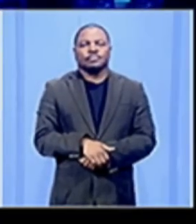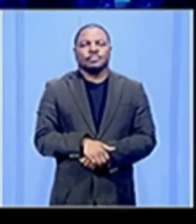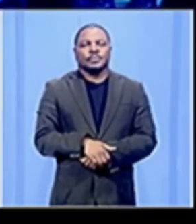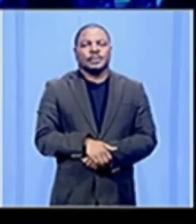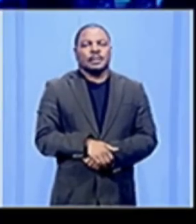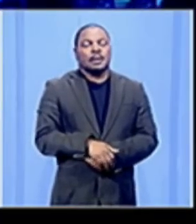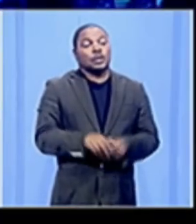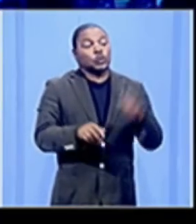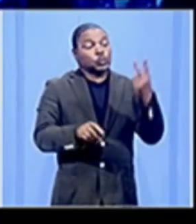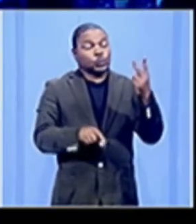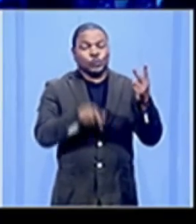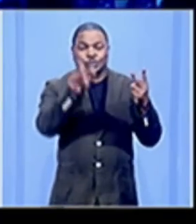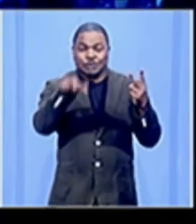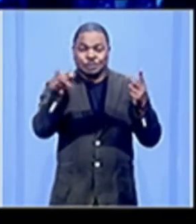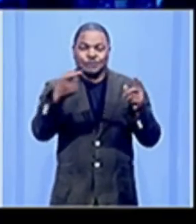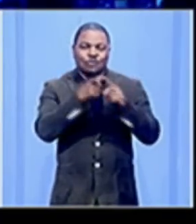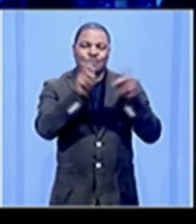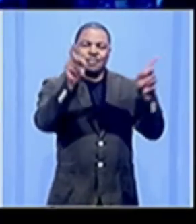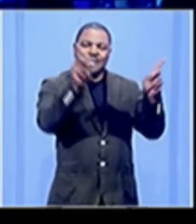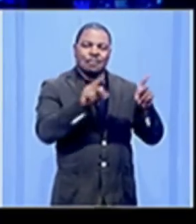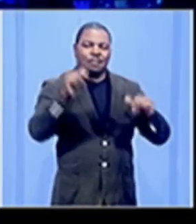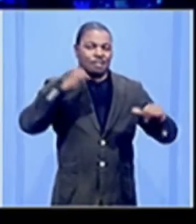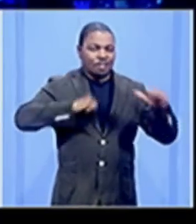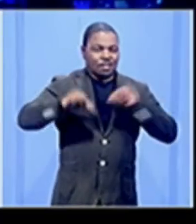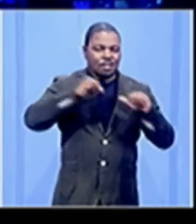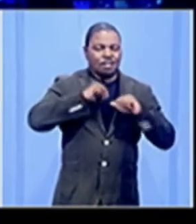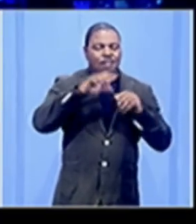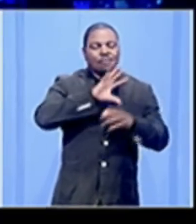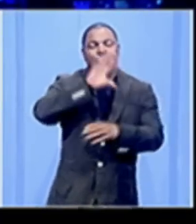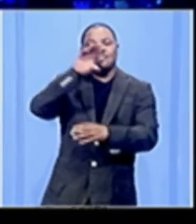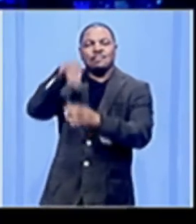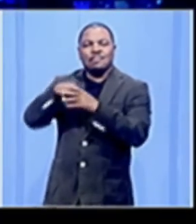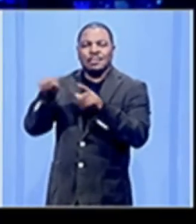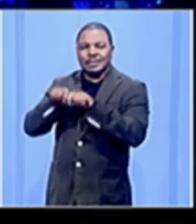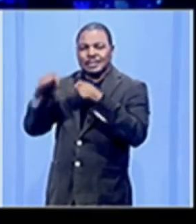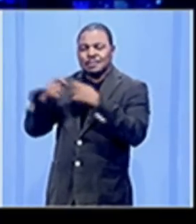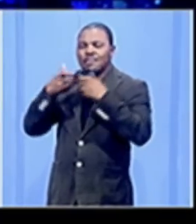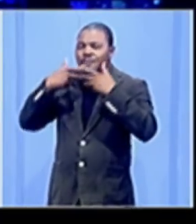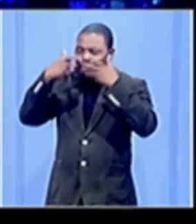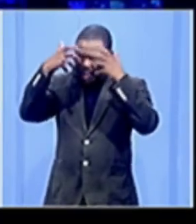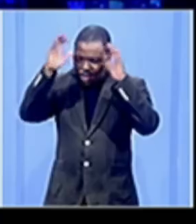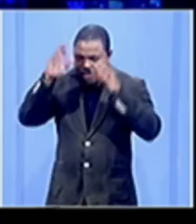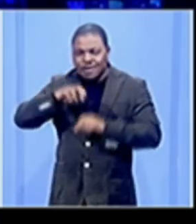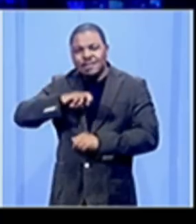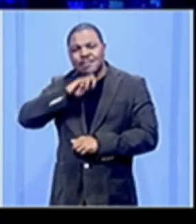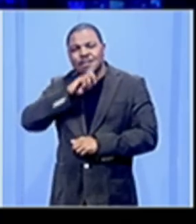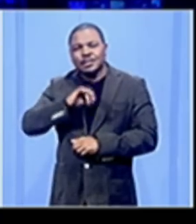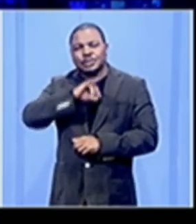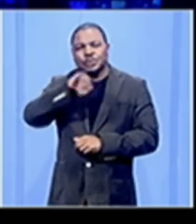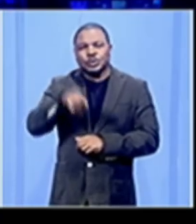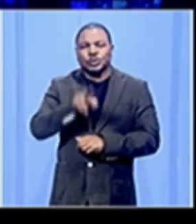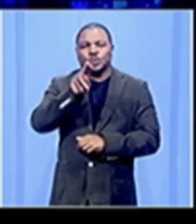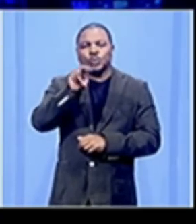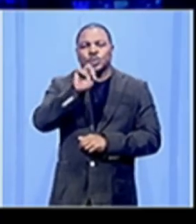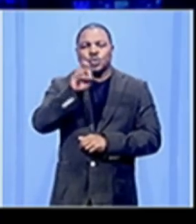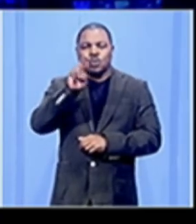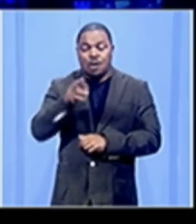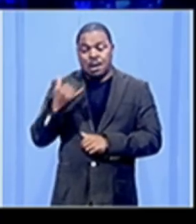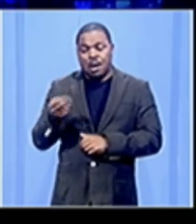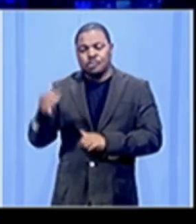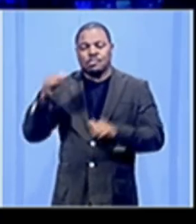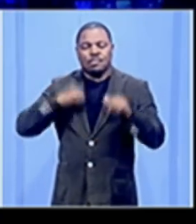Badiragatsi ba babedi ba kwa Kimberley ba thapilwe jaaka bangwe ba setlhopha sa The Lion King Junior e diragatsang mo Gauteng ga